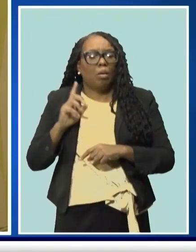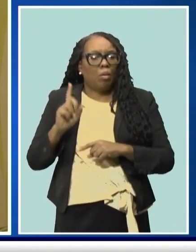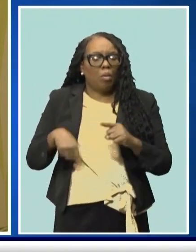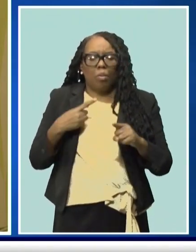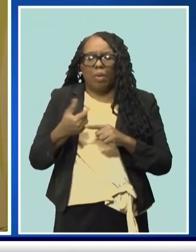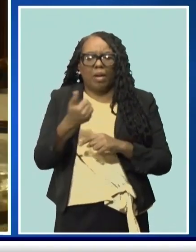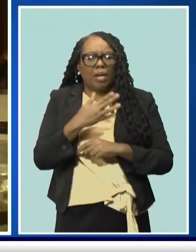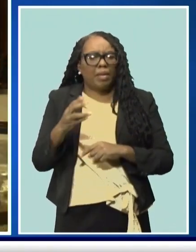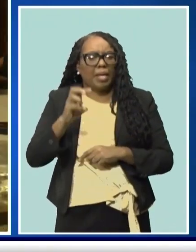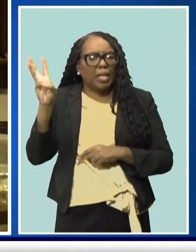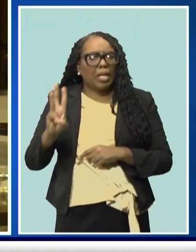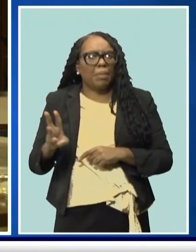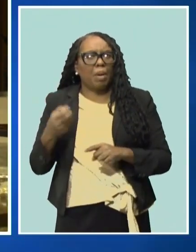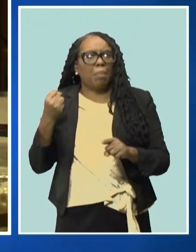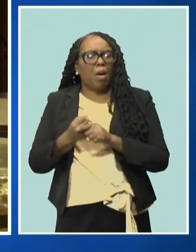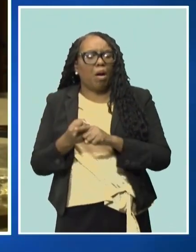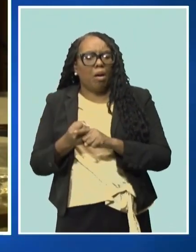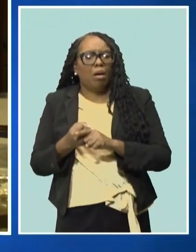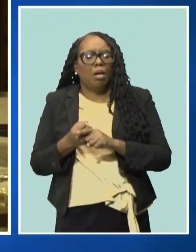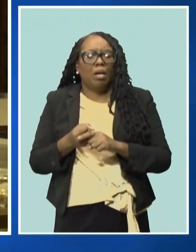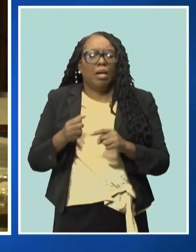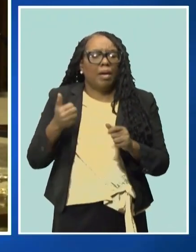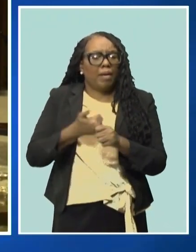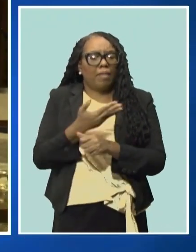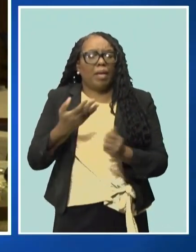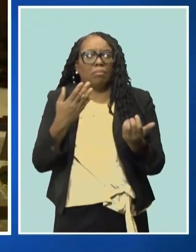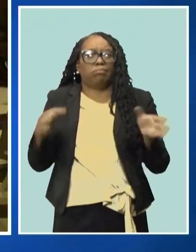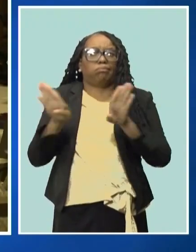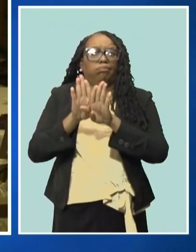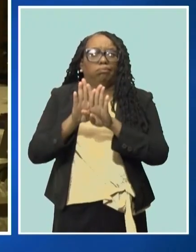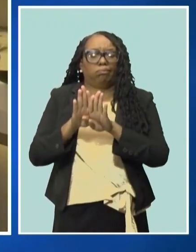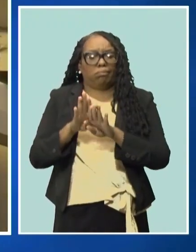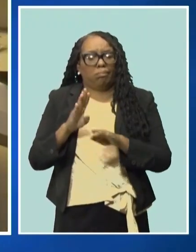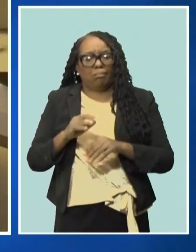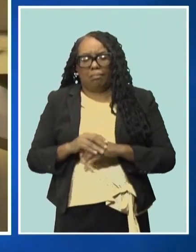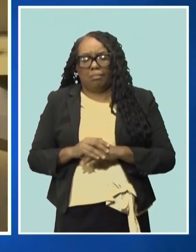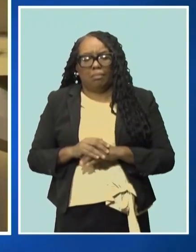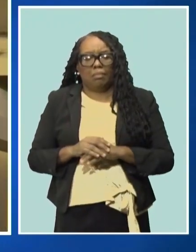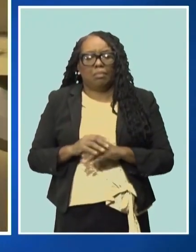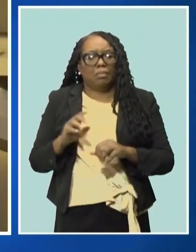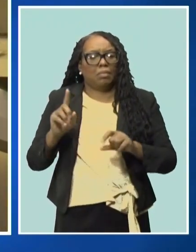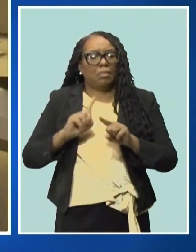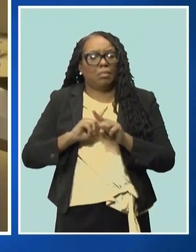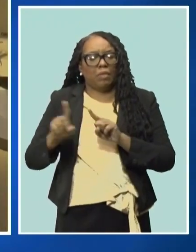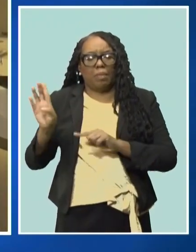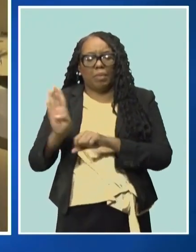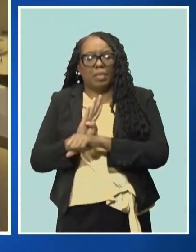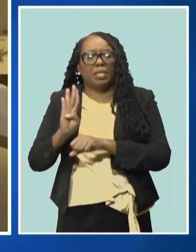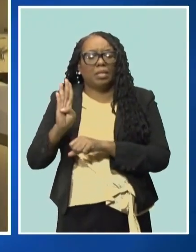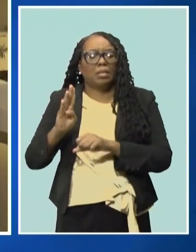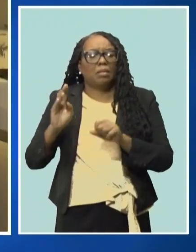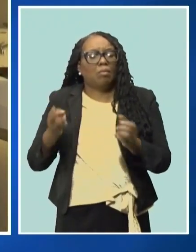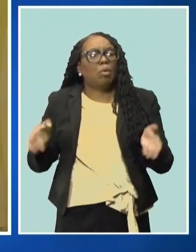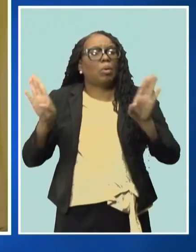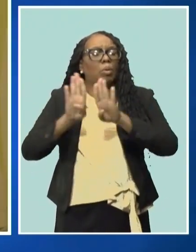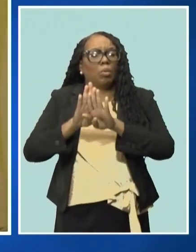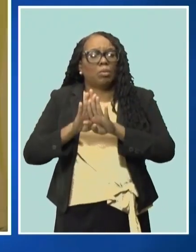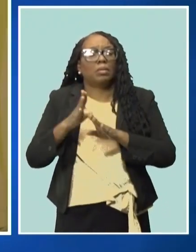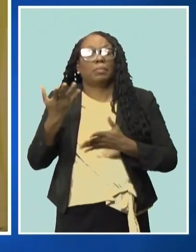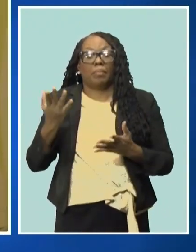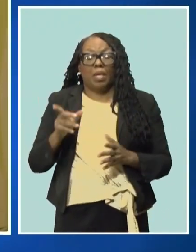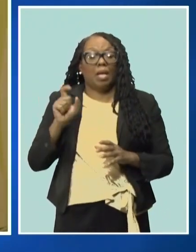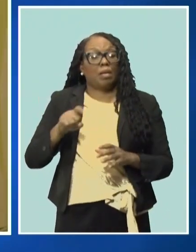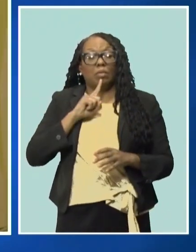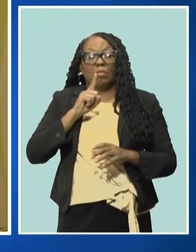shut. It means that manufacturing plants are shut. Those are the negative impacts. We have to build resilience. We